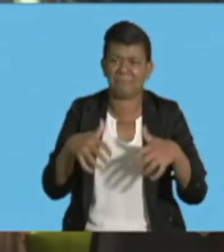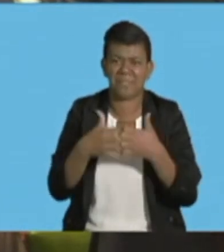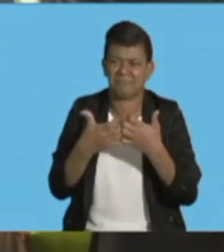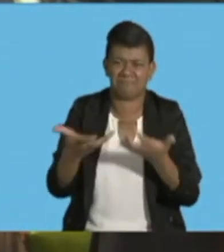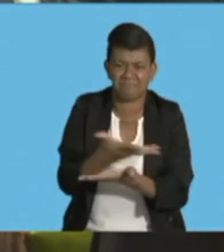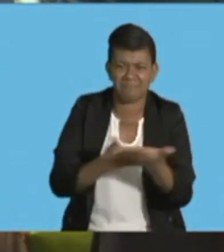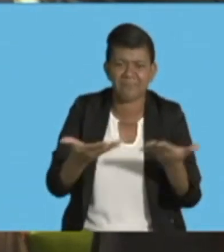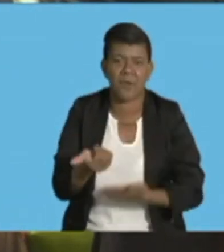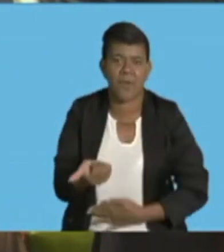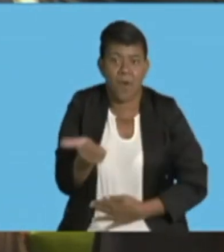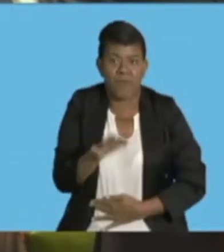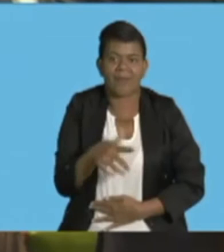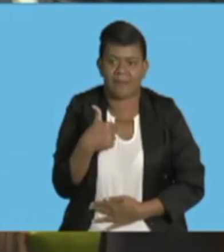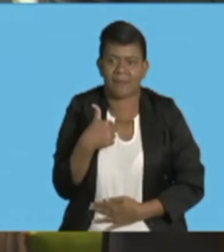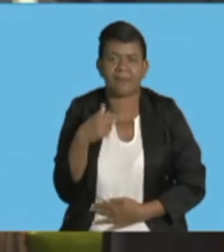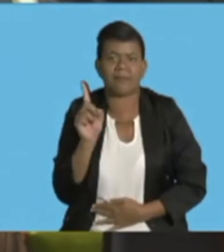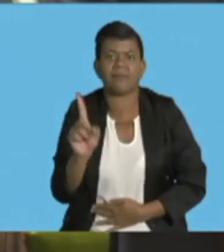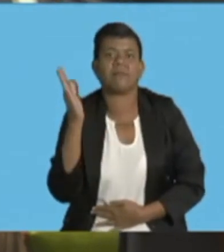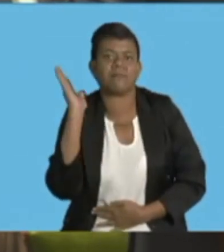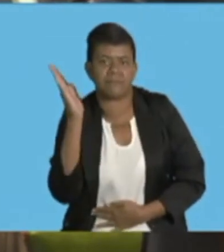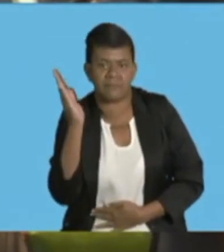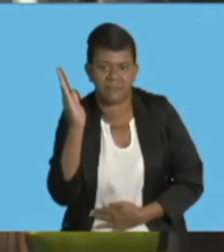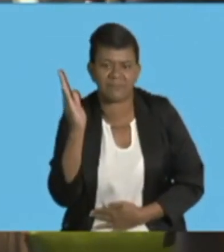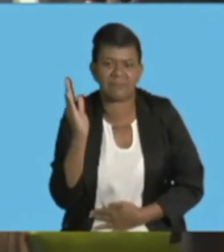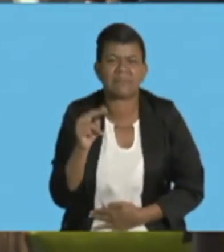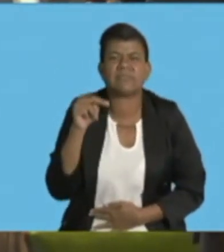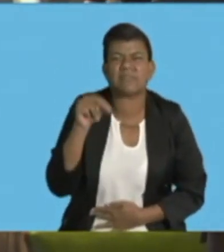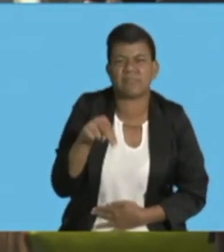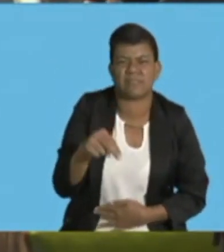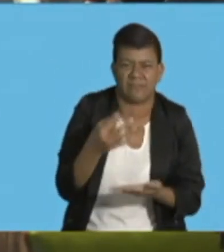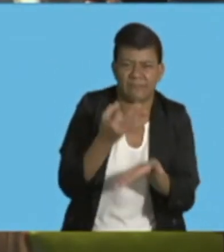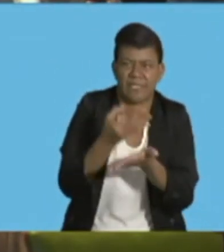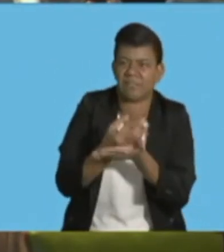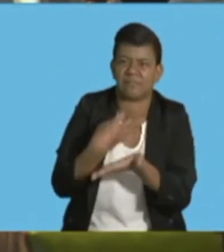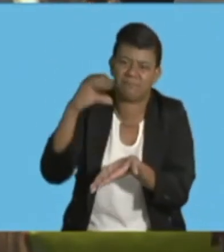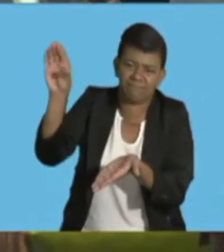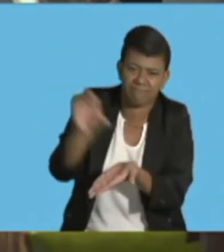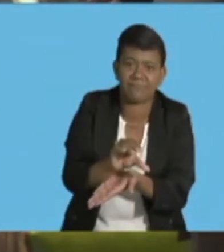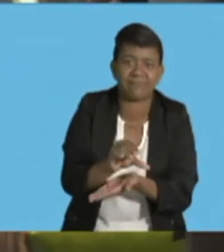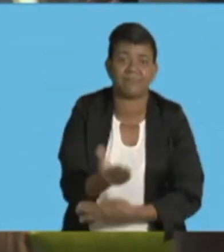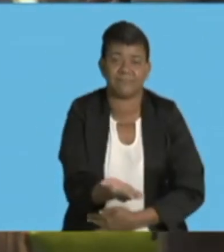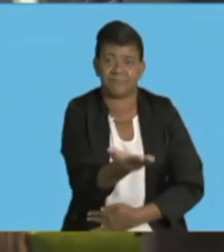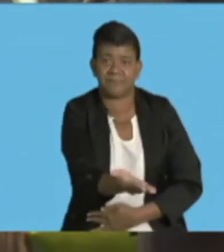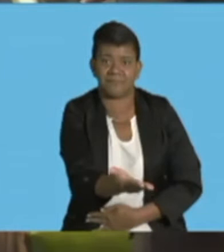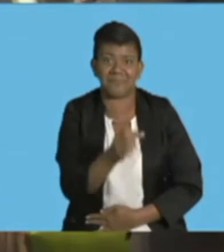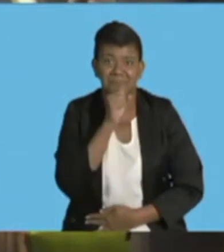for financing for development, the opening of the forum, which included addresses from the Secretary-General and the President of the